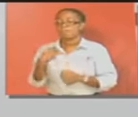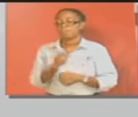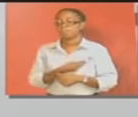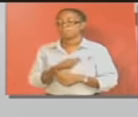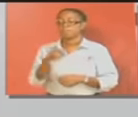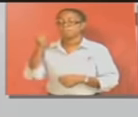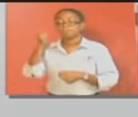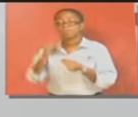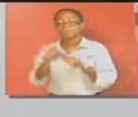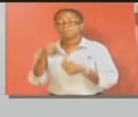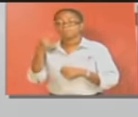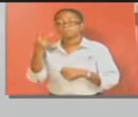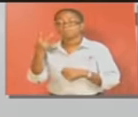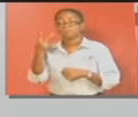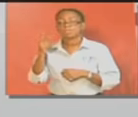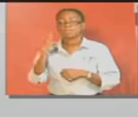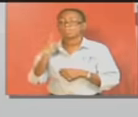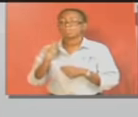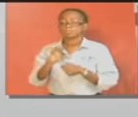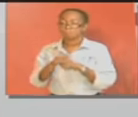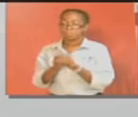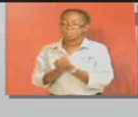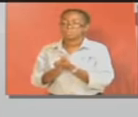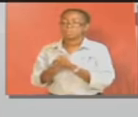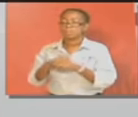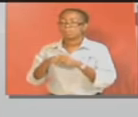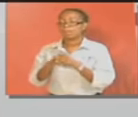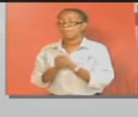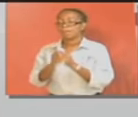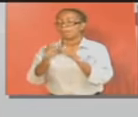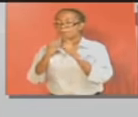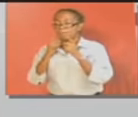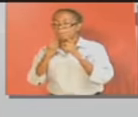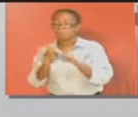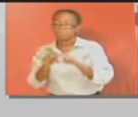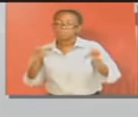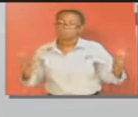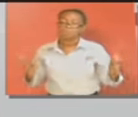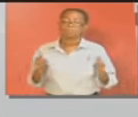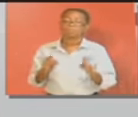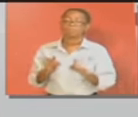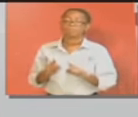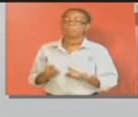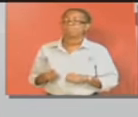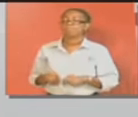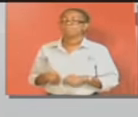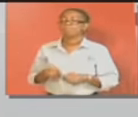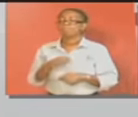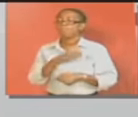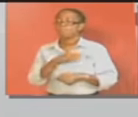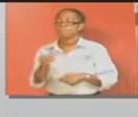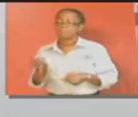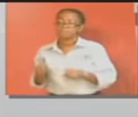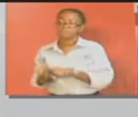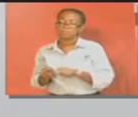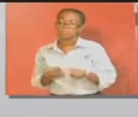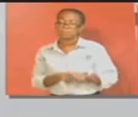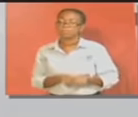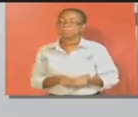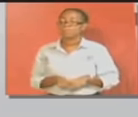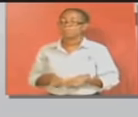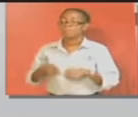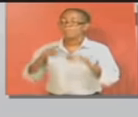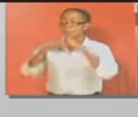hands, watch your distance between yourself and others outside of your household bubble, and of course, wear